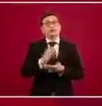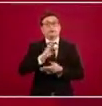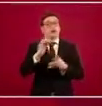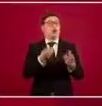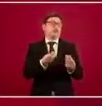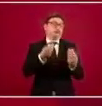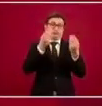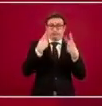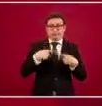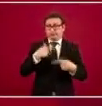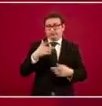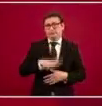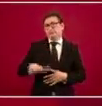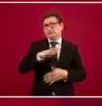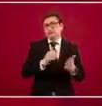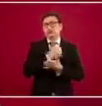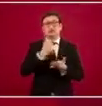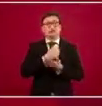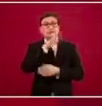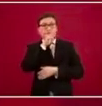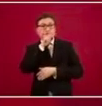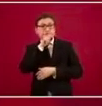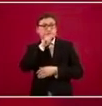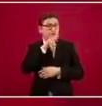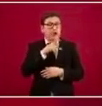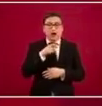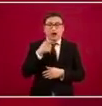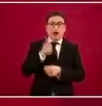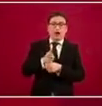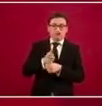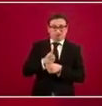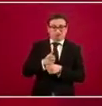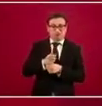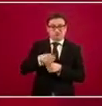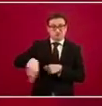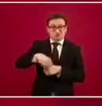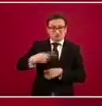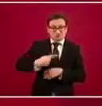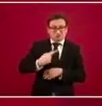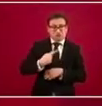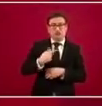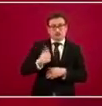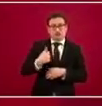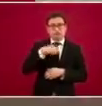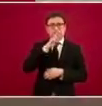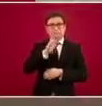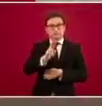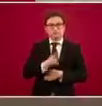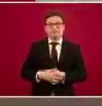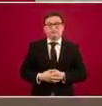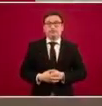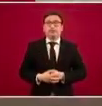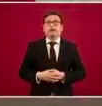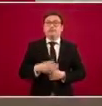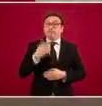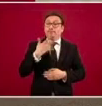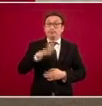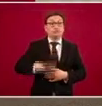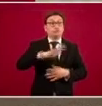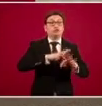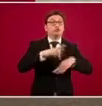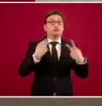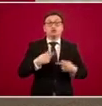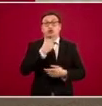all of the questions are very valuable, but questions as this one really talk about there are some people that might have this